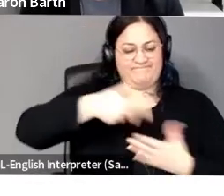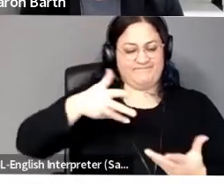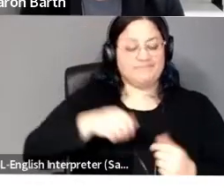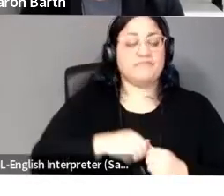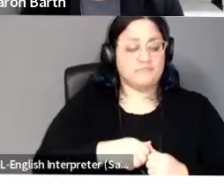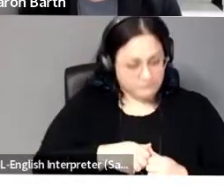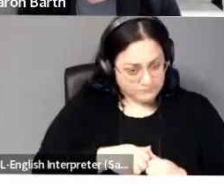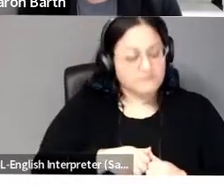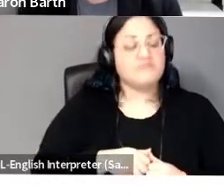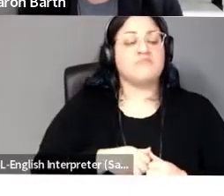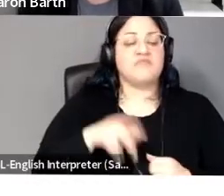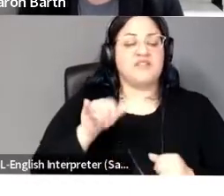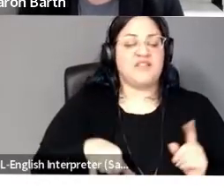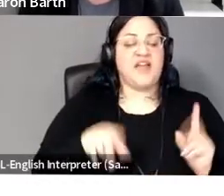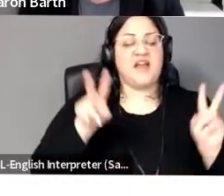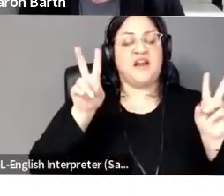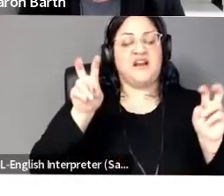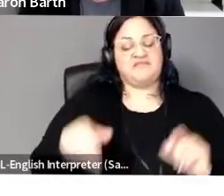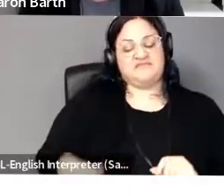a sixth sense.